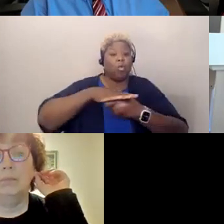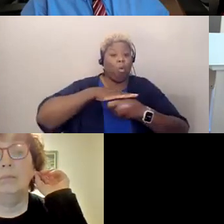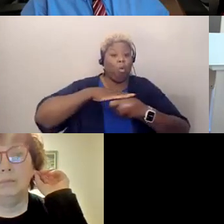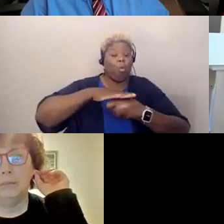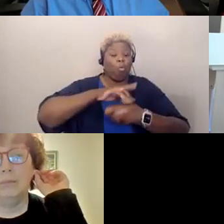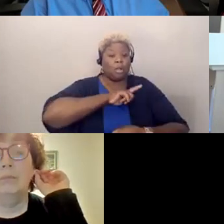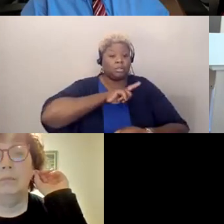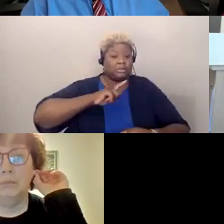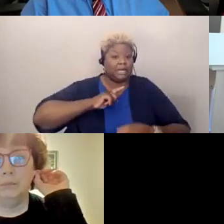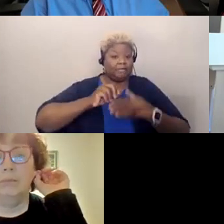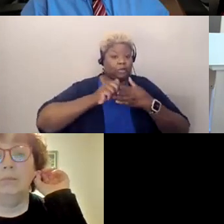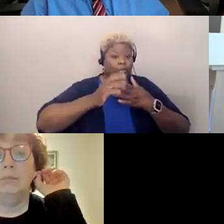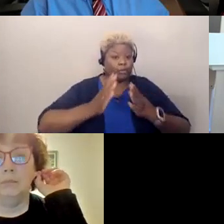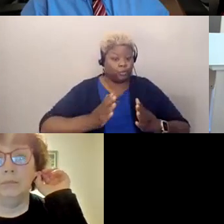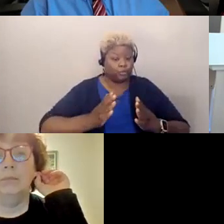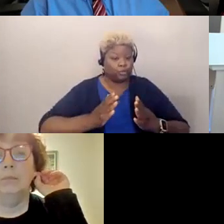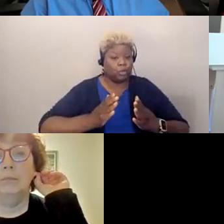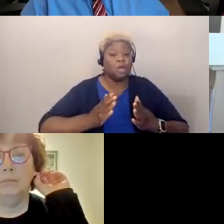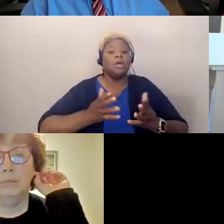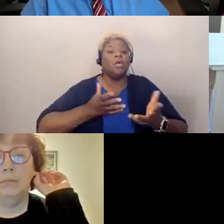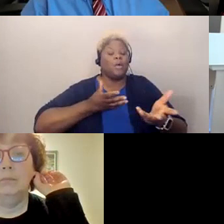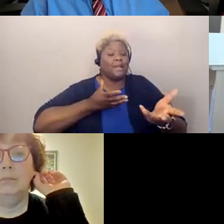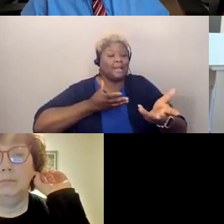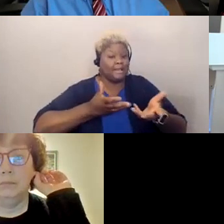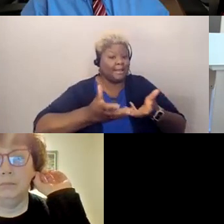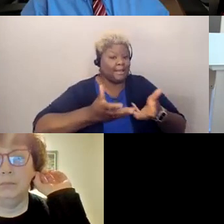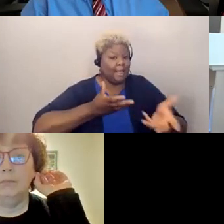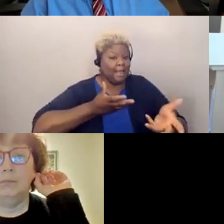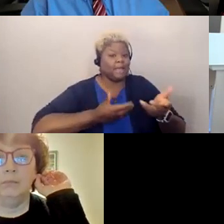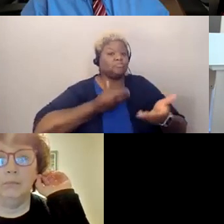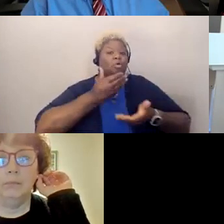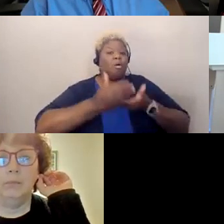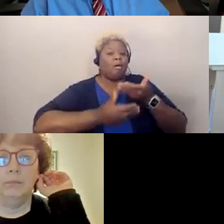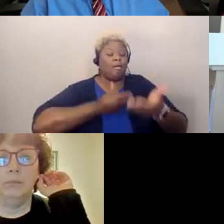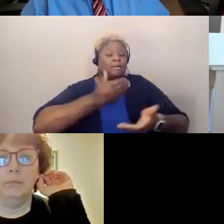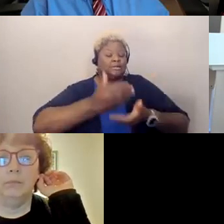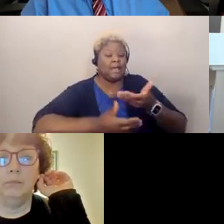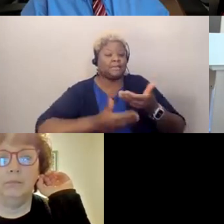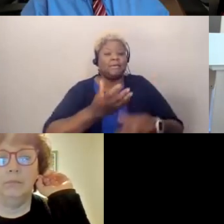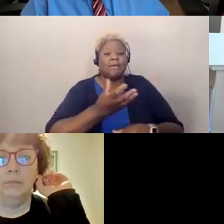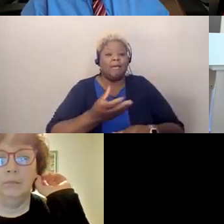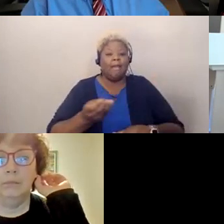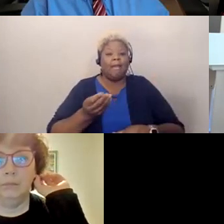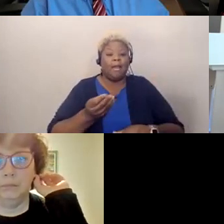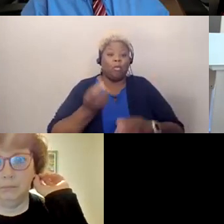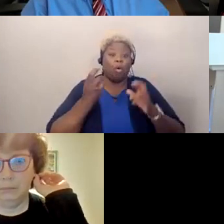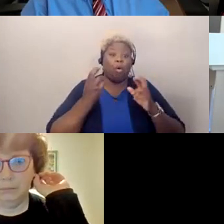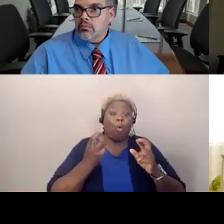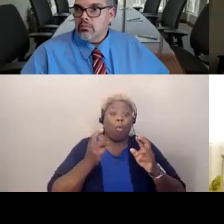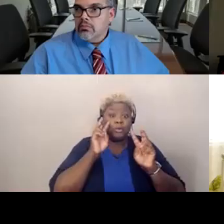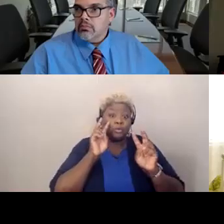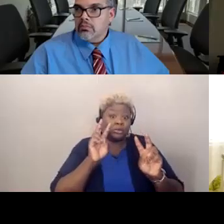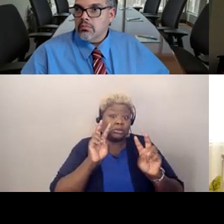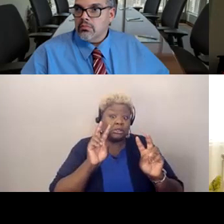legislative leaders so we can engage the process So we hope to see